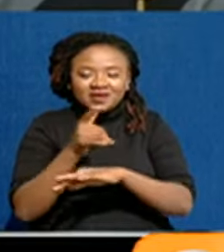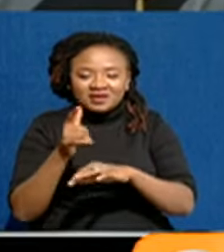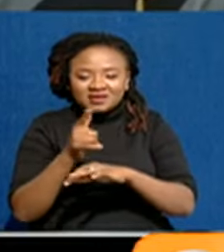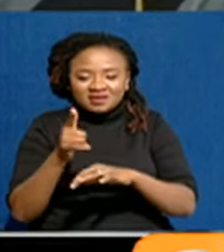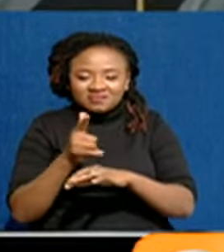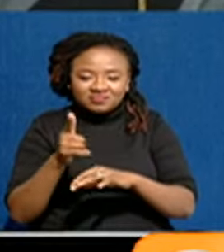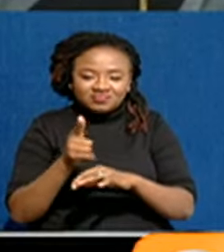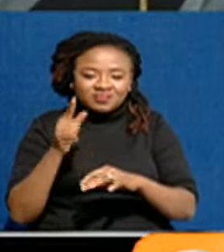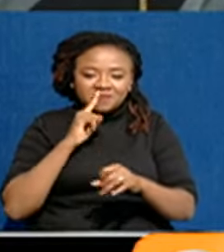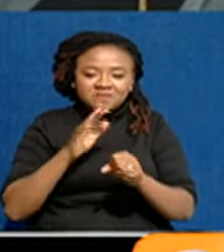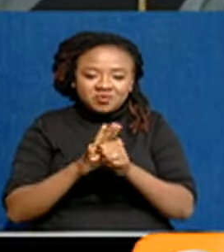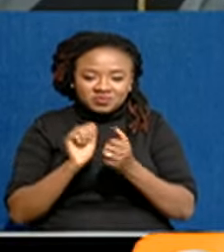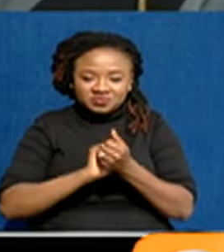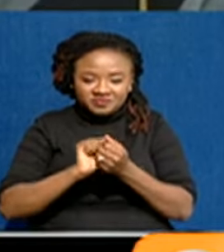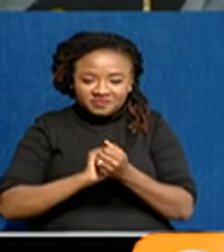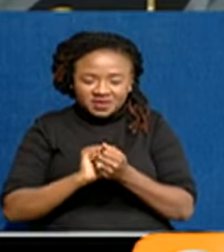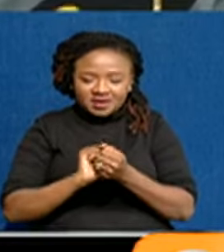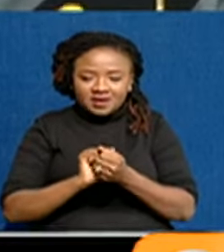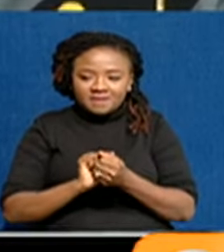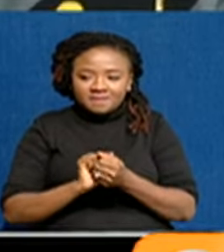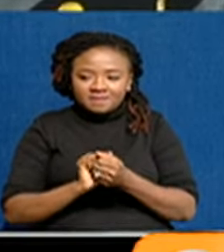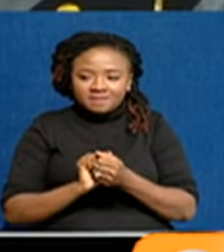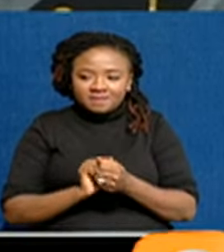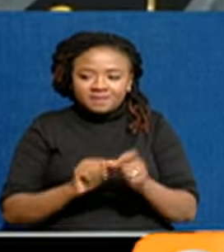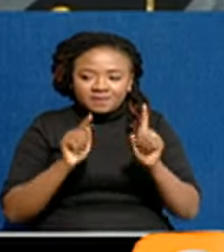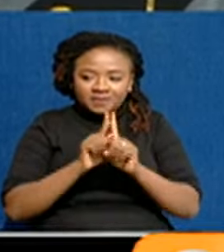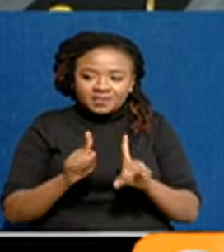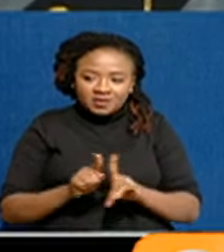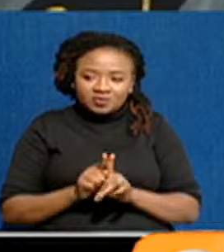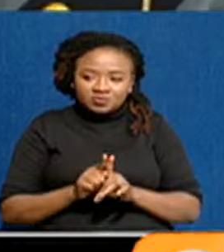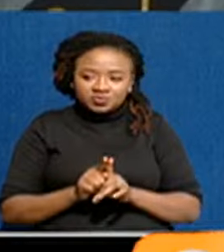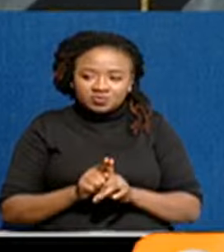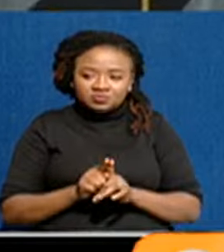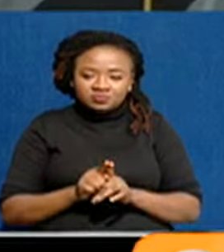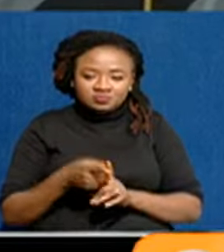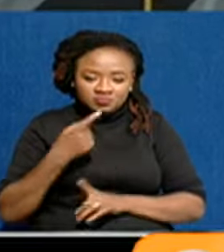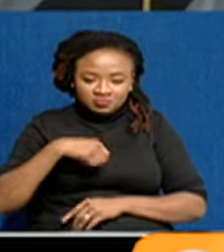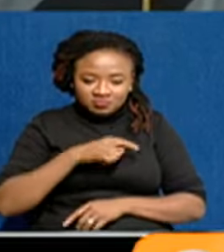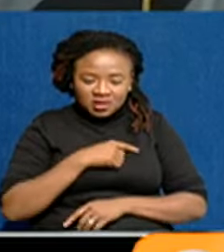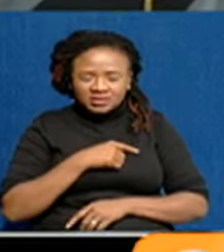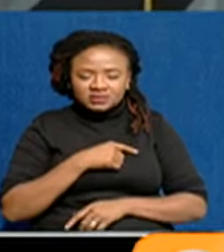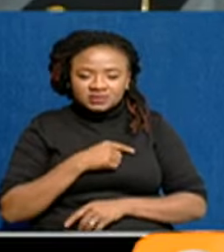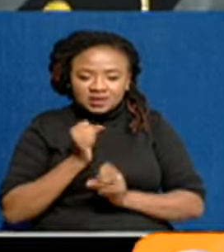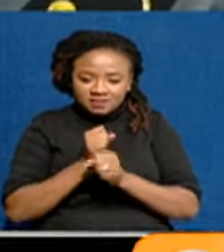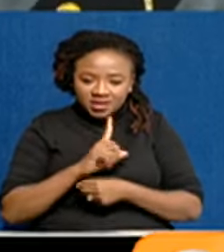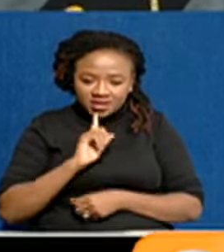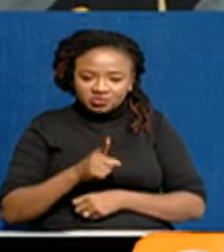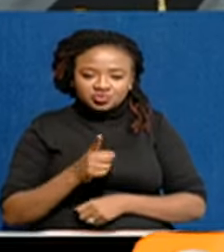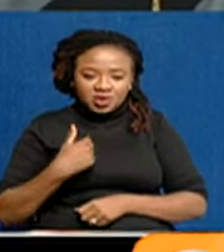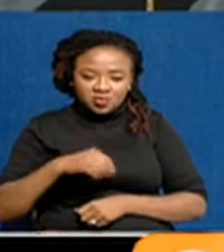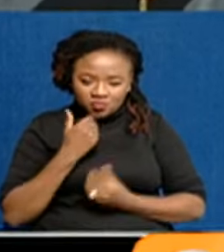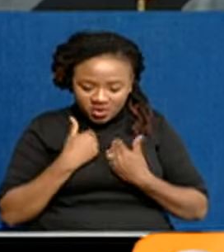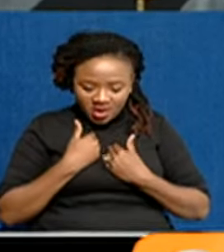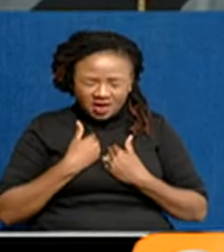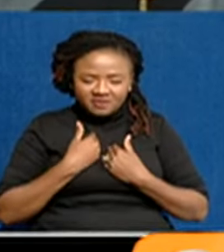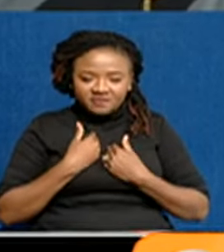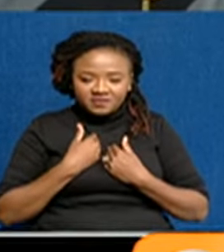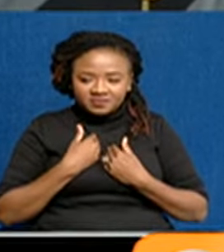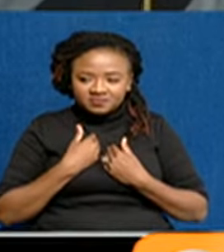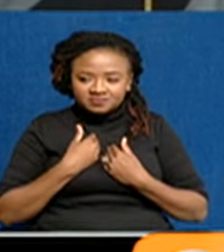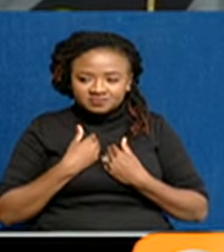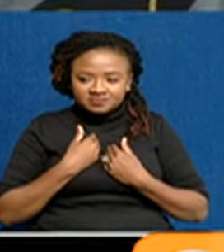they made on Friday when we were getting the brief. And also, just to continue, ensuring that we have, those camps, they